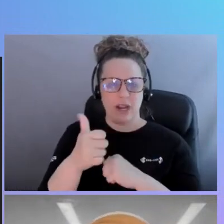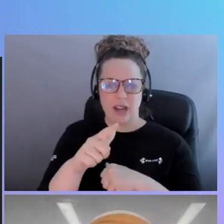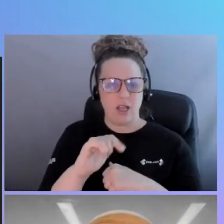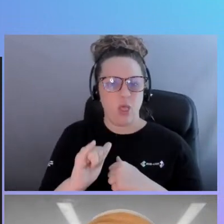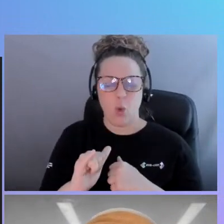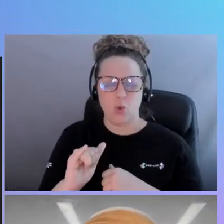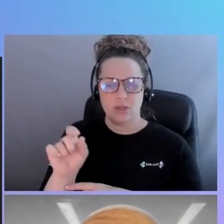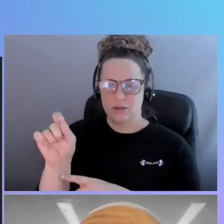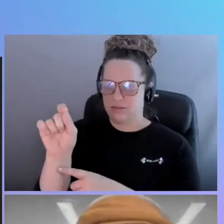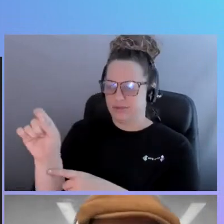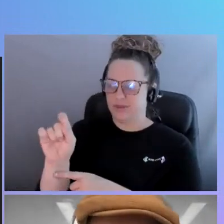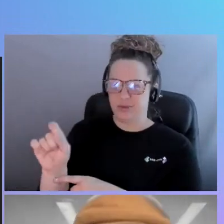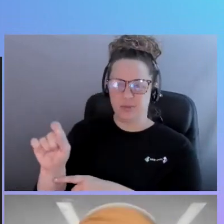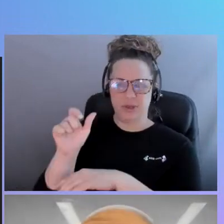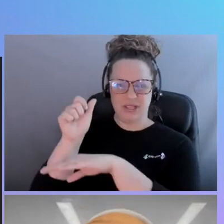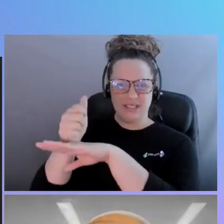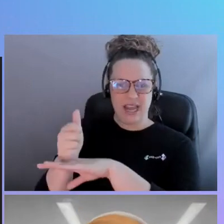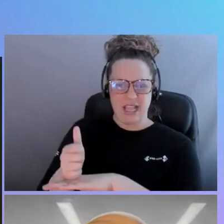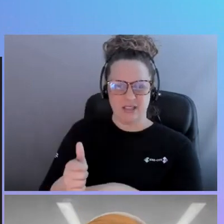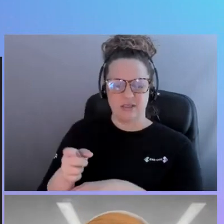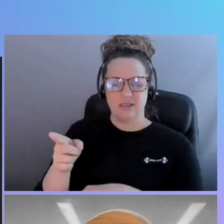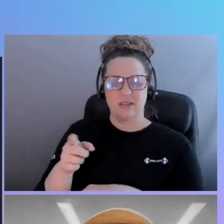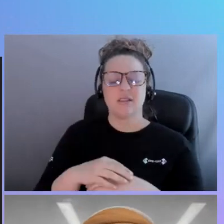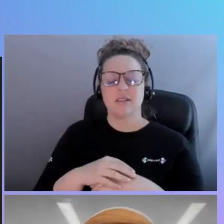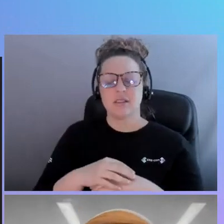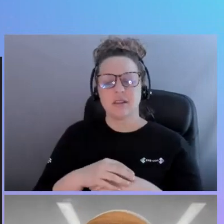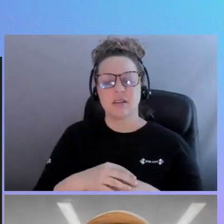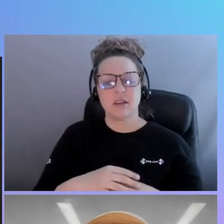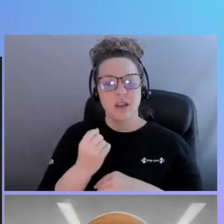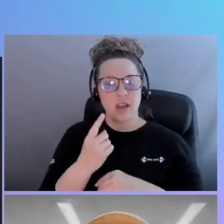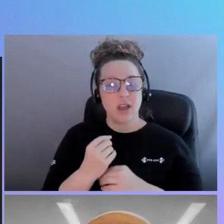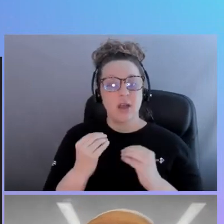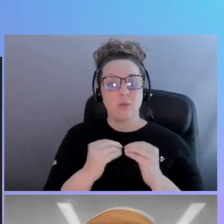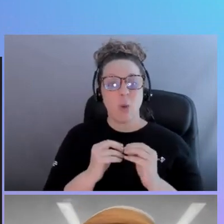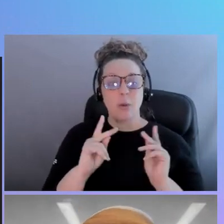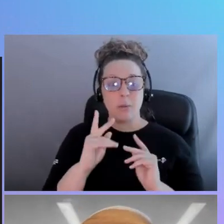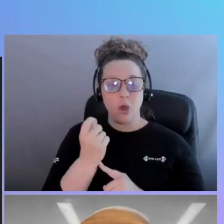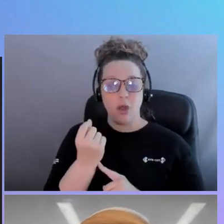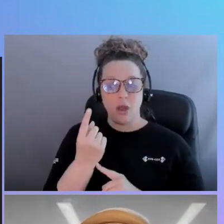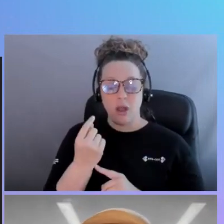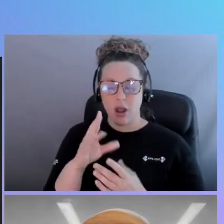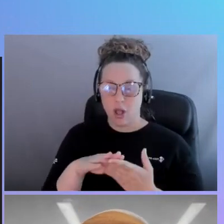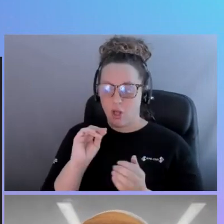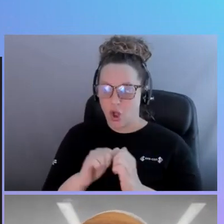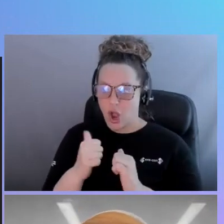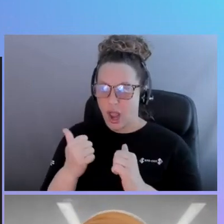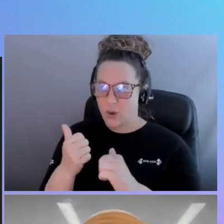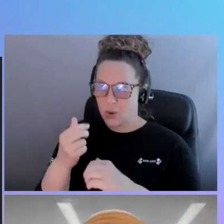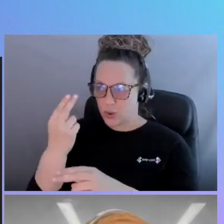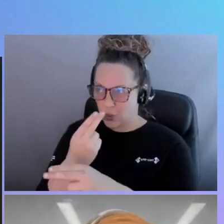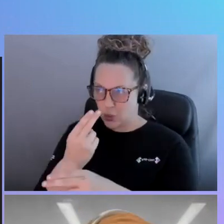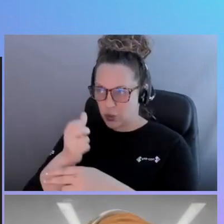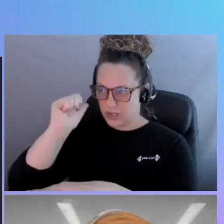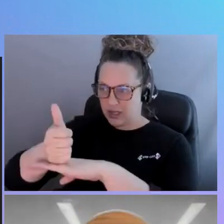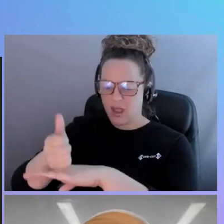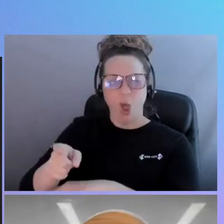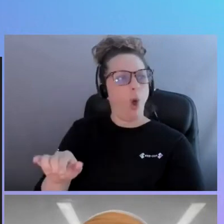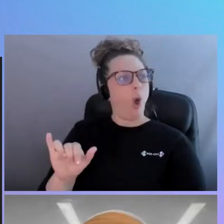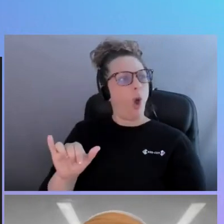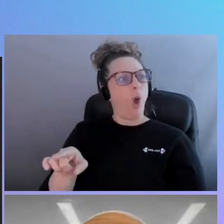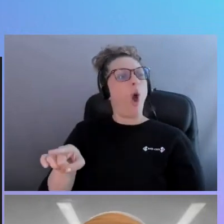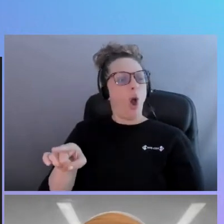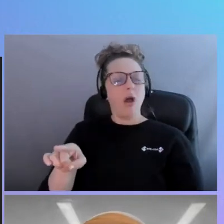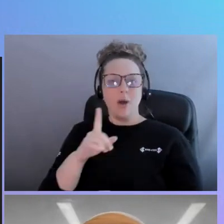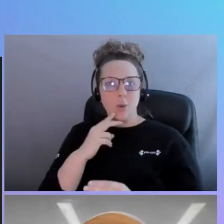about. I think the more people know about those settings, the more people would use them. So in my